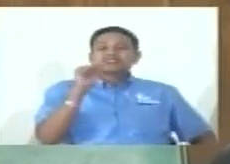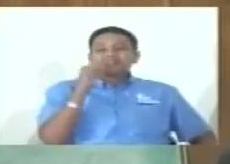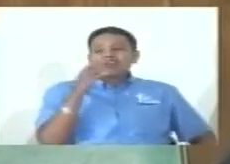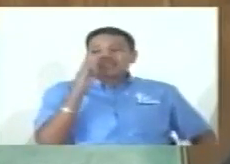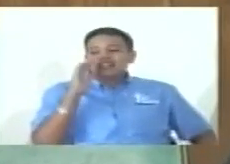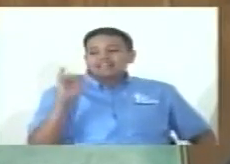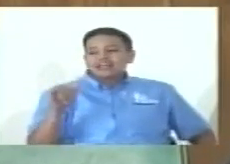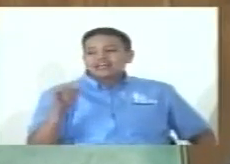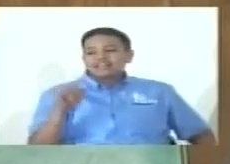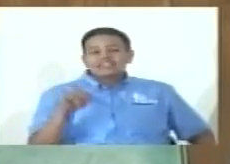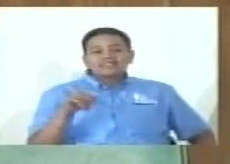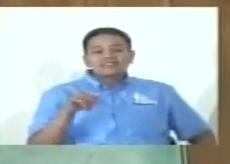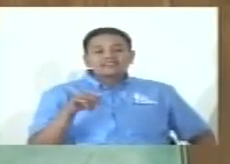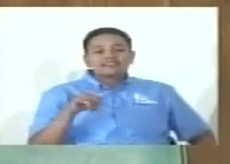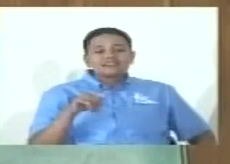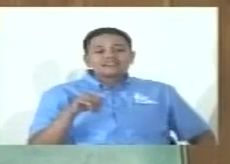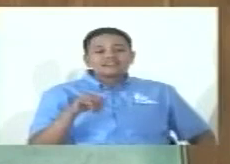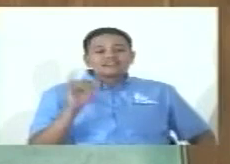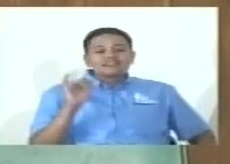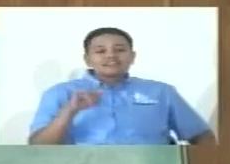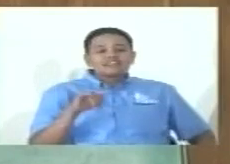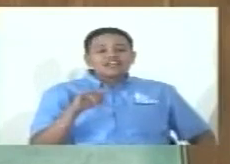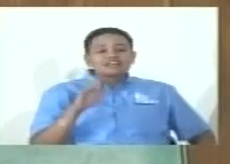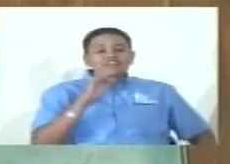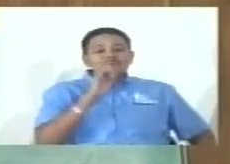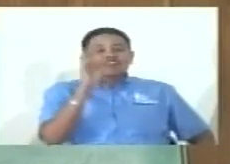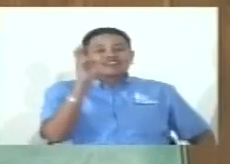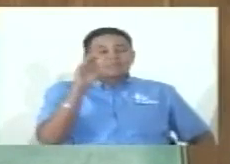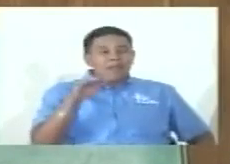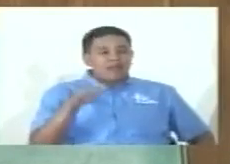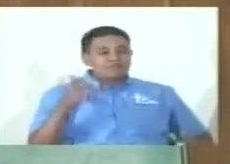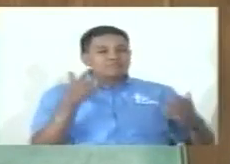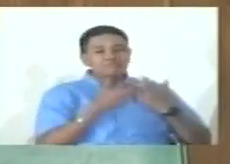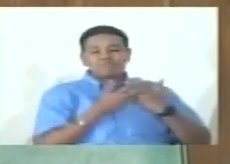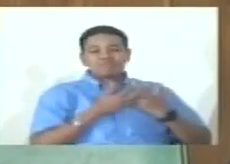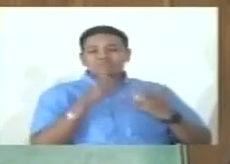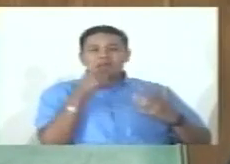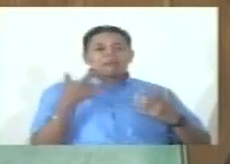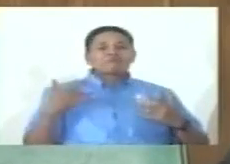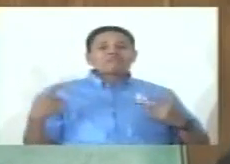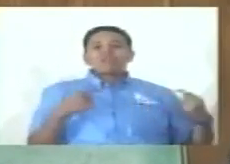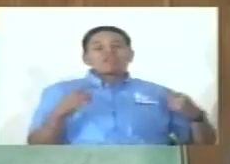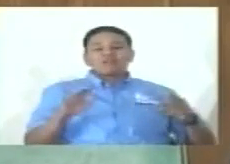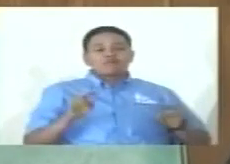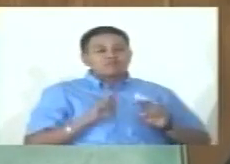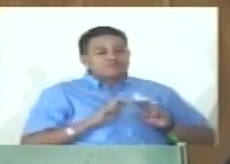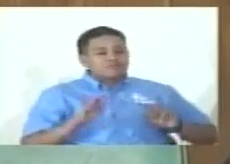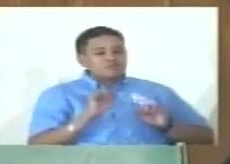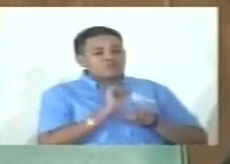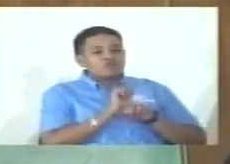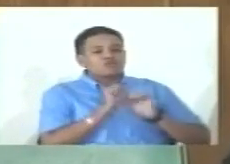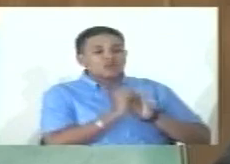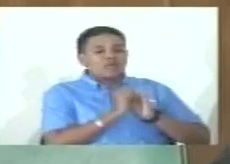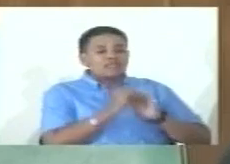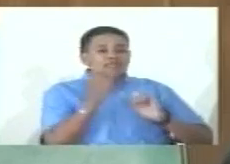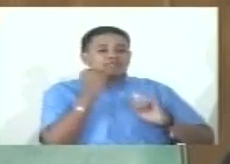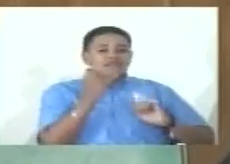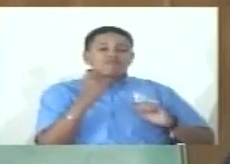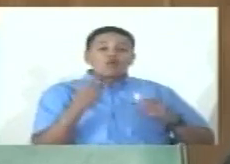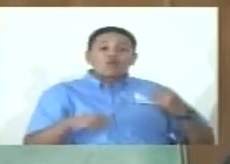dog biting man in parliamentary terms. But if we quarrel and